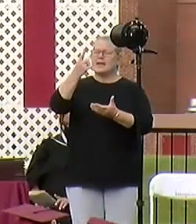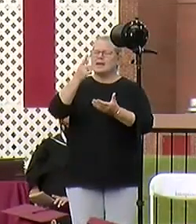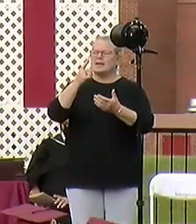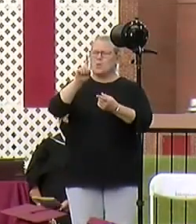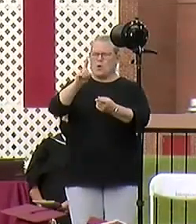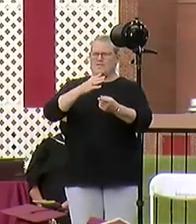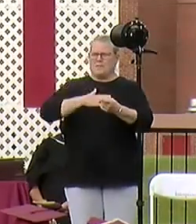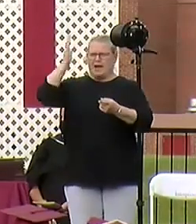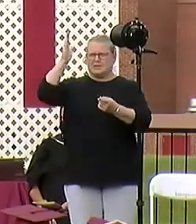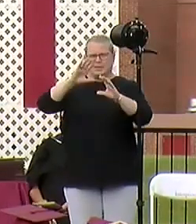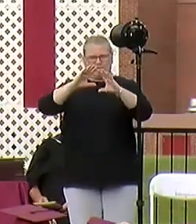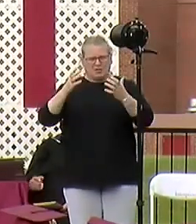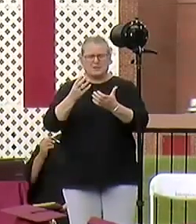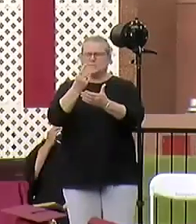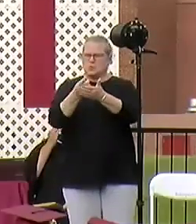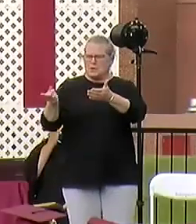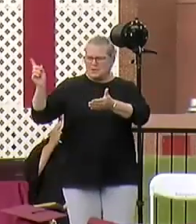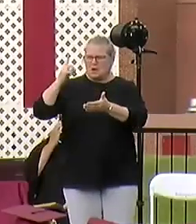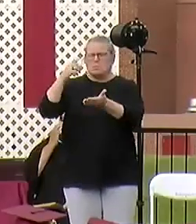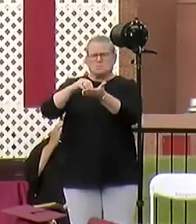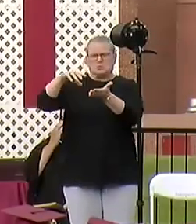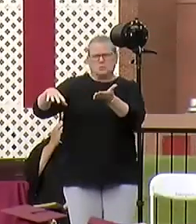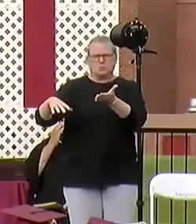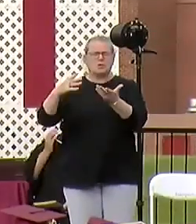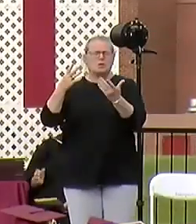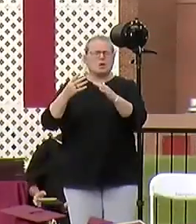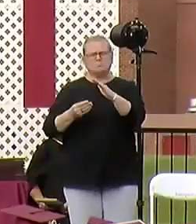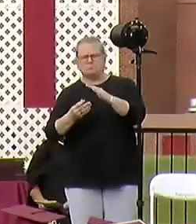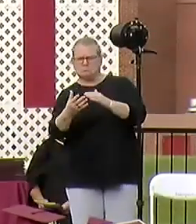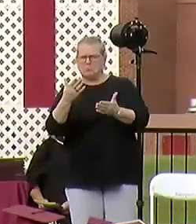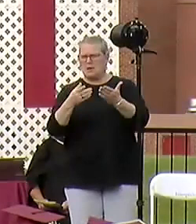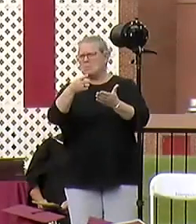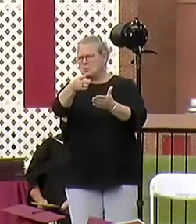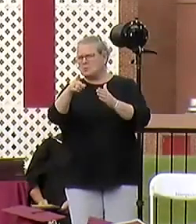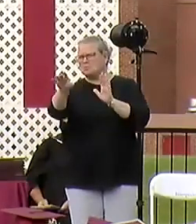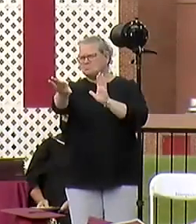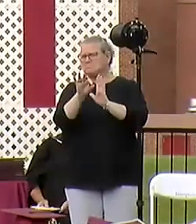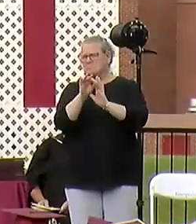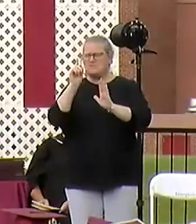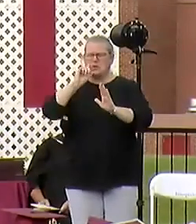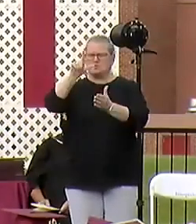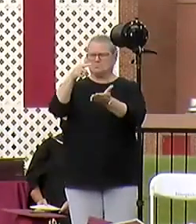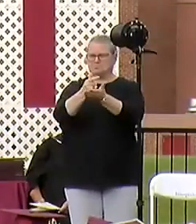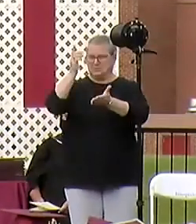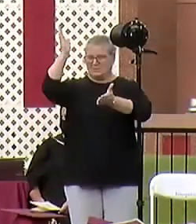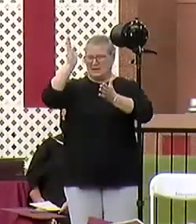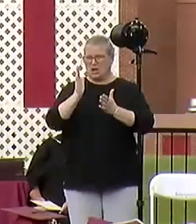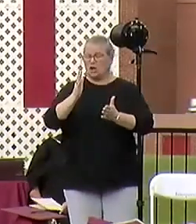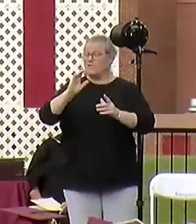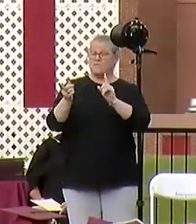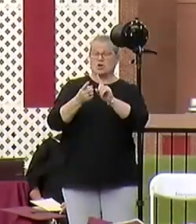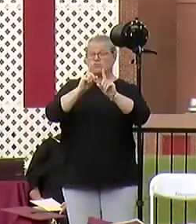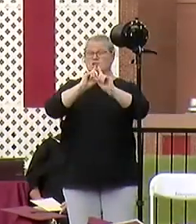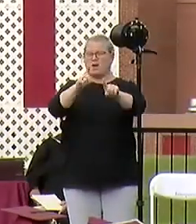classes hinted a few weeks ago that I might be chosen as the faculty speaker, my first response was, I don't